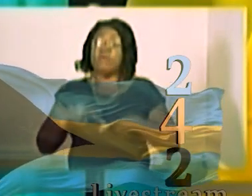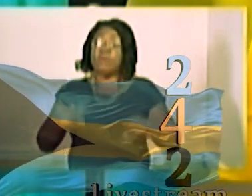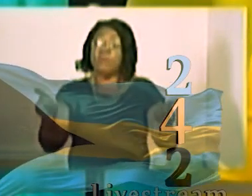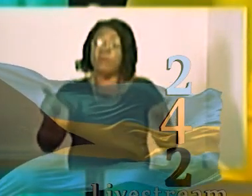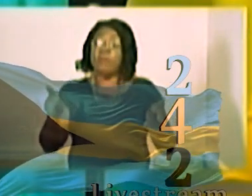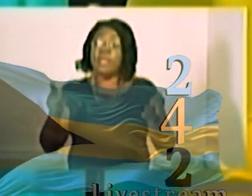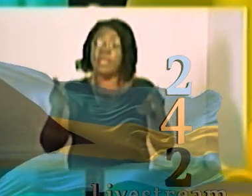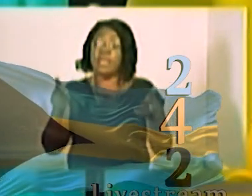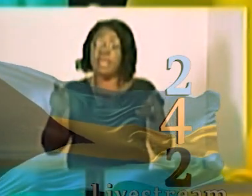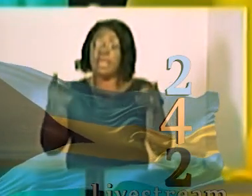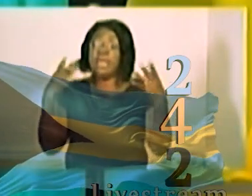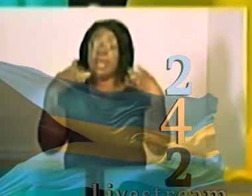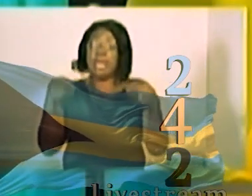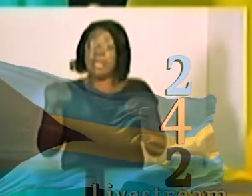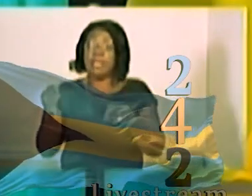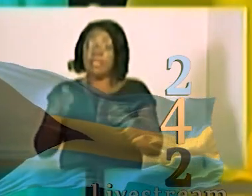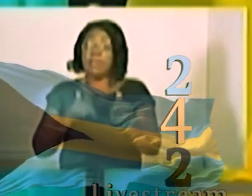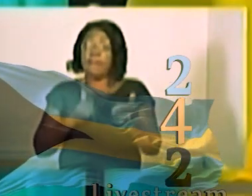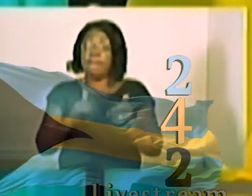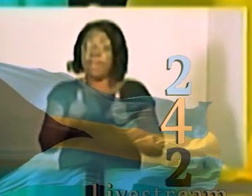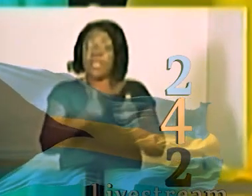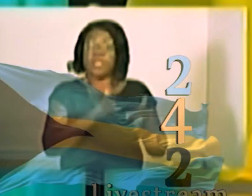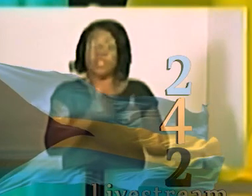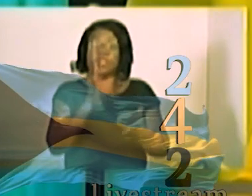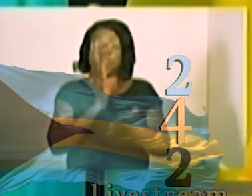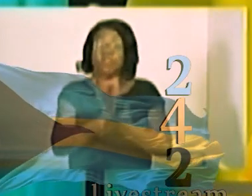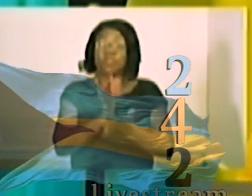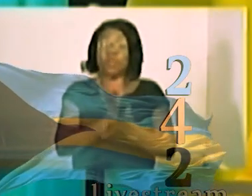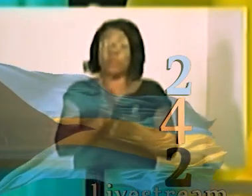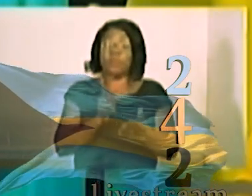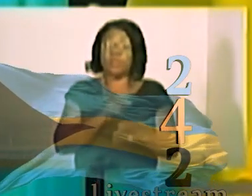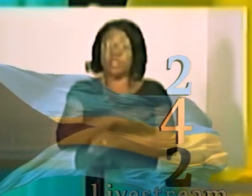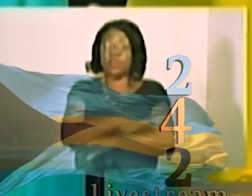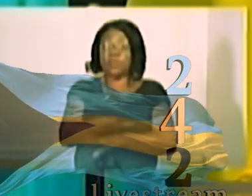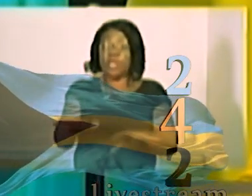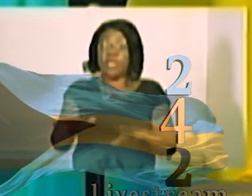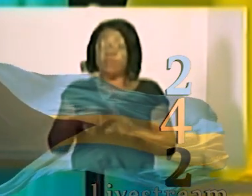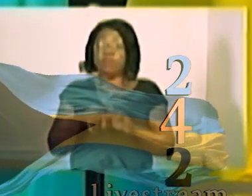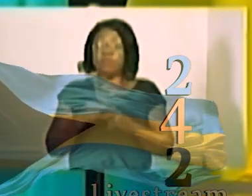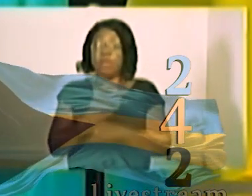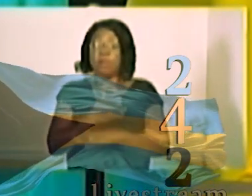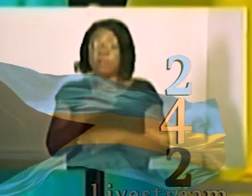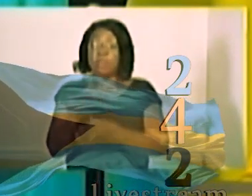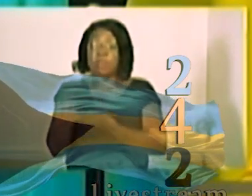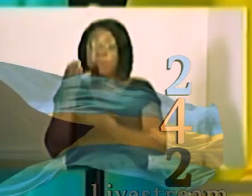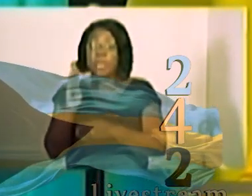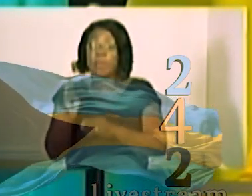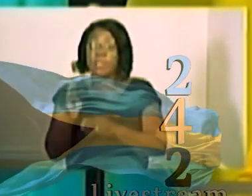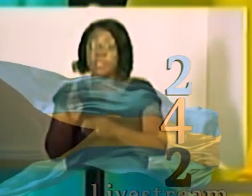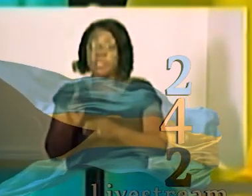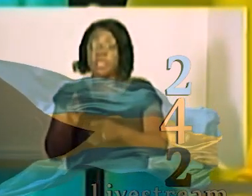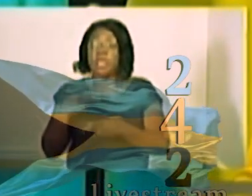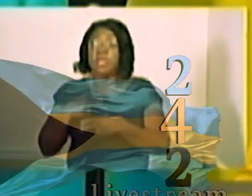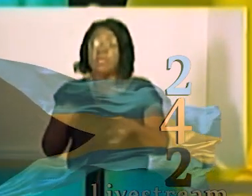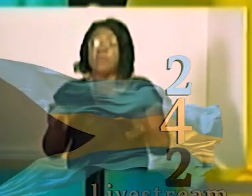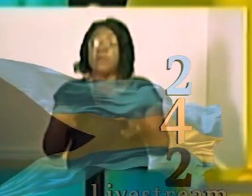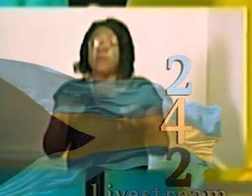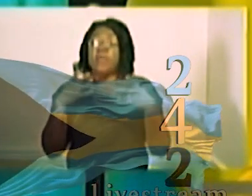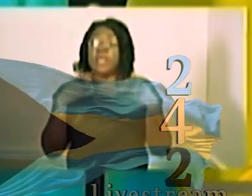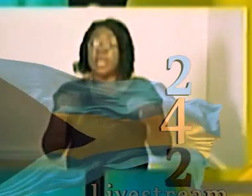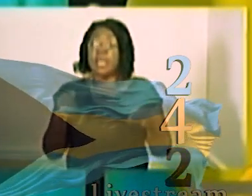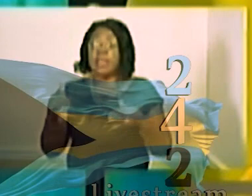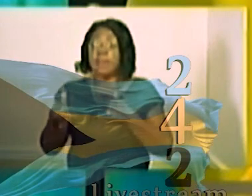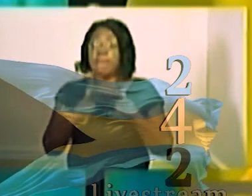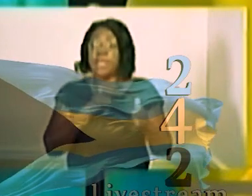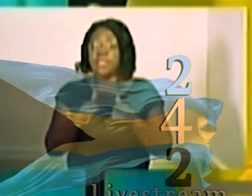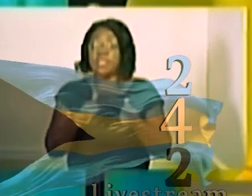measures to prevent and control the spread throughout the Bahamas. The public health measures set in place to